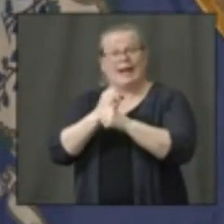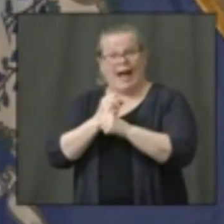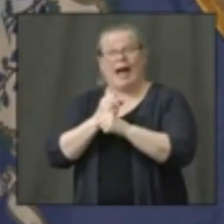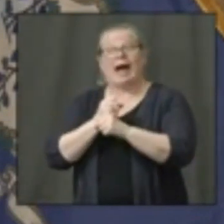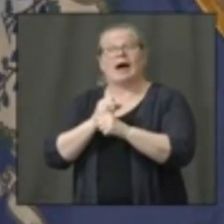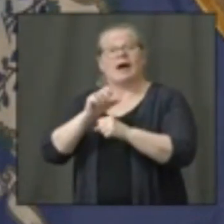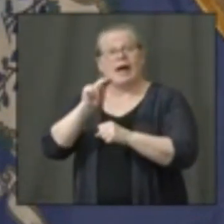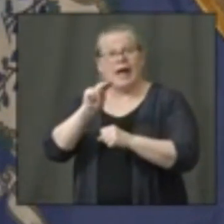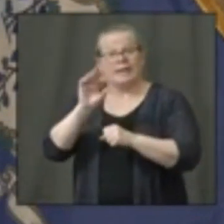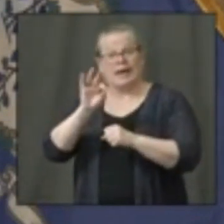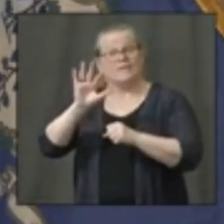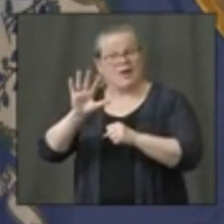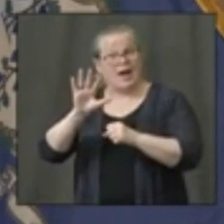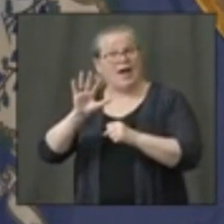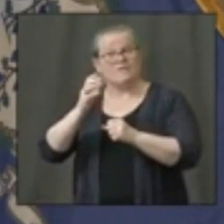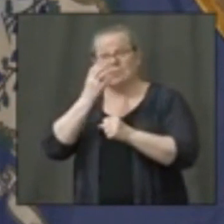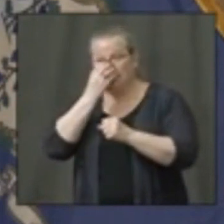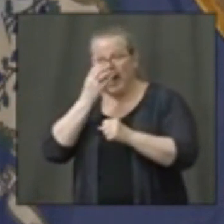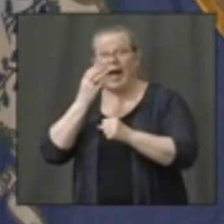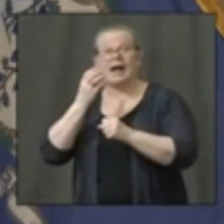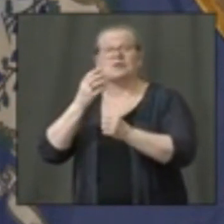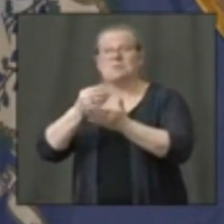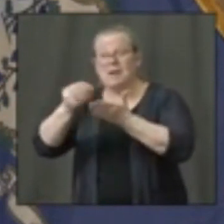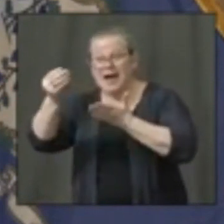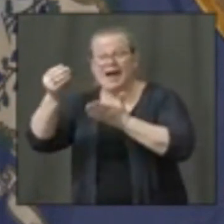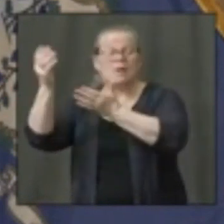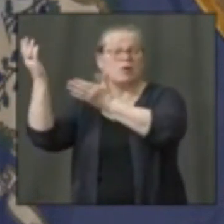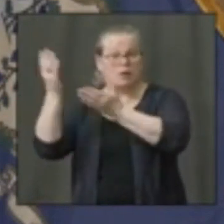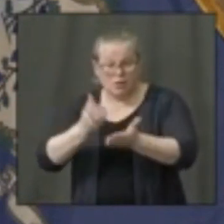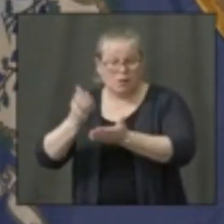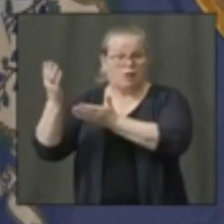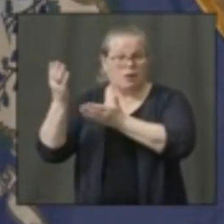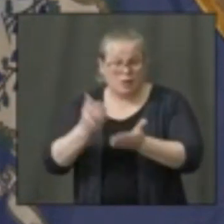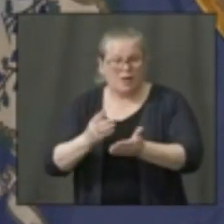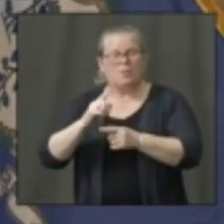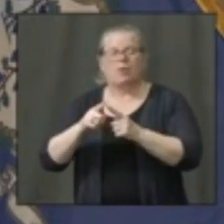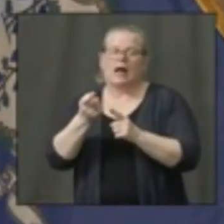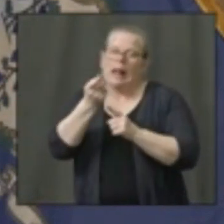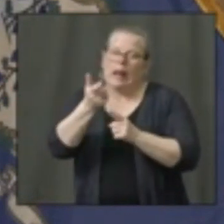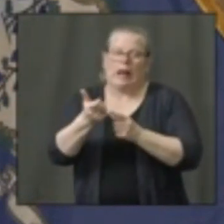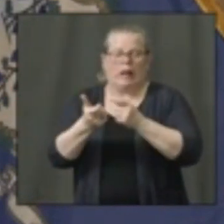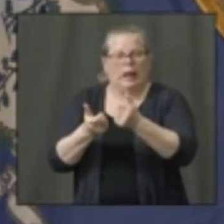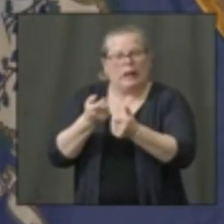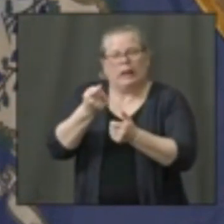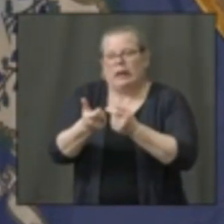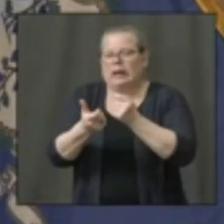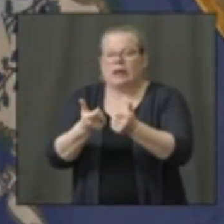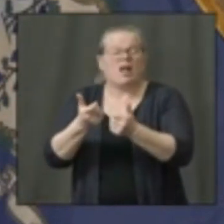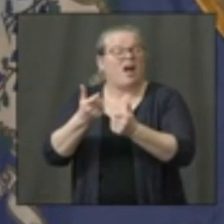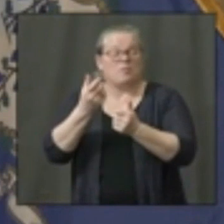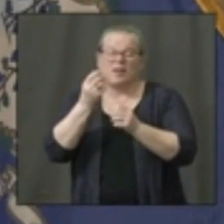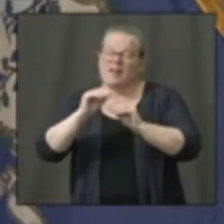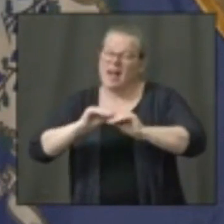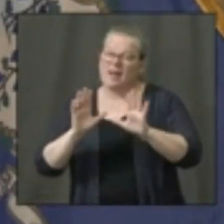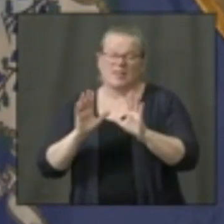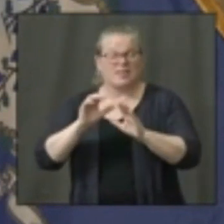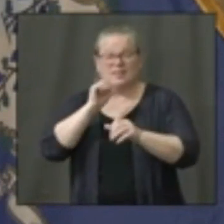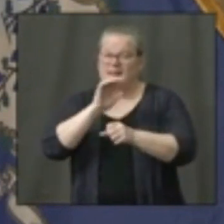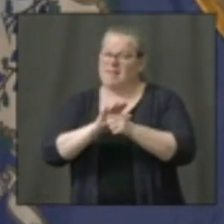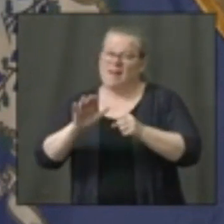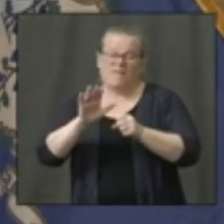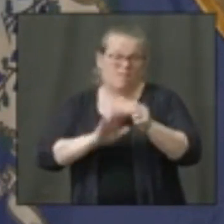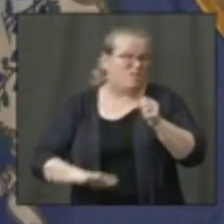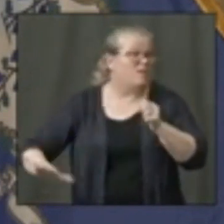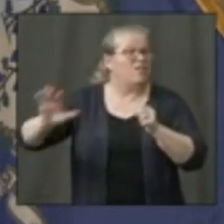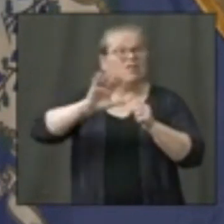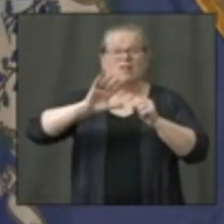on a daily basis now, but it's coming in a trickle. And obviously there's a worldwide shortage there. So what I'm